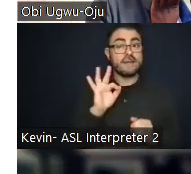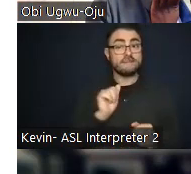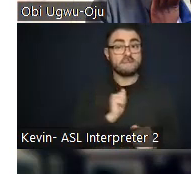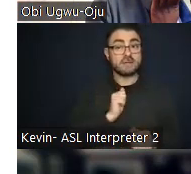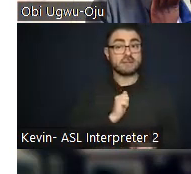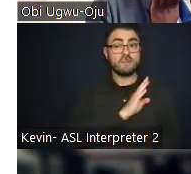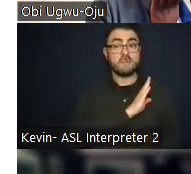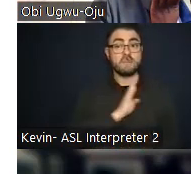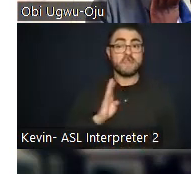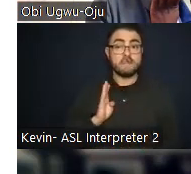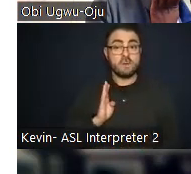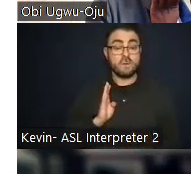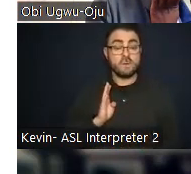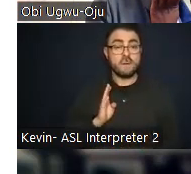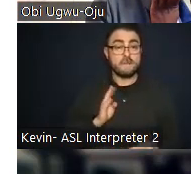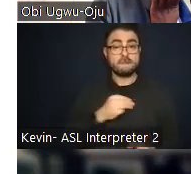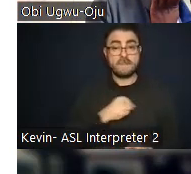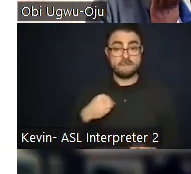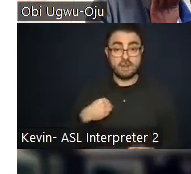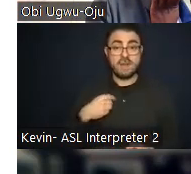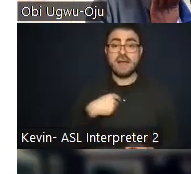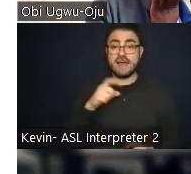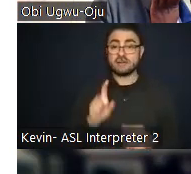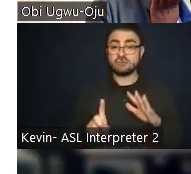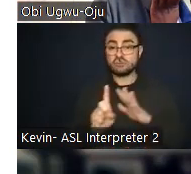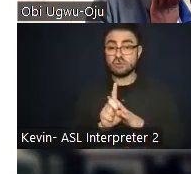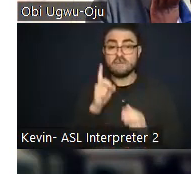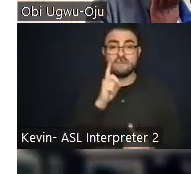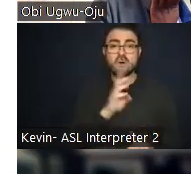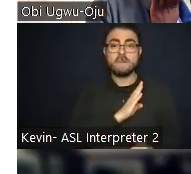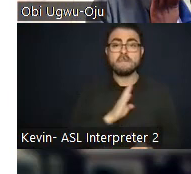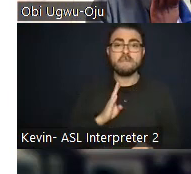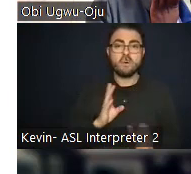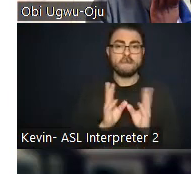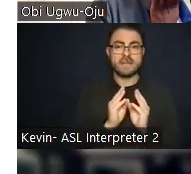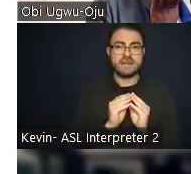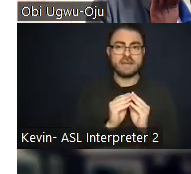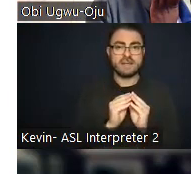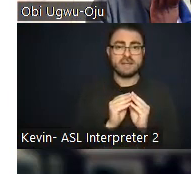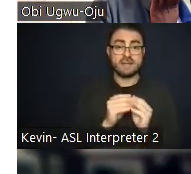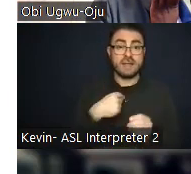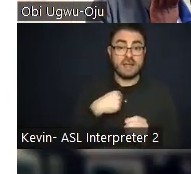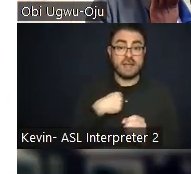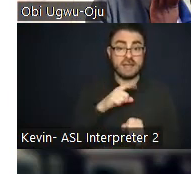member and I had to show up for like a board meeting, I can't guarantee that